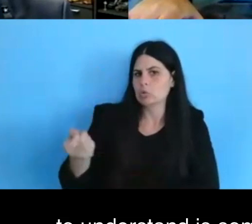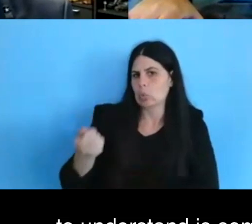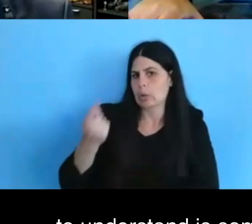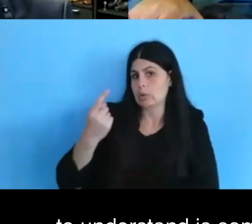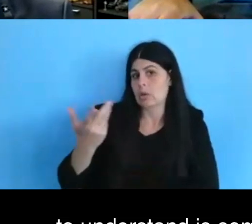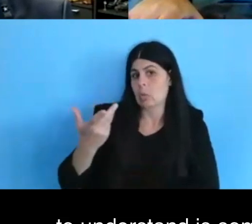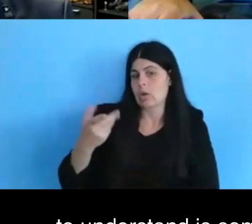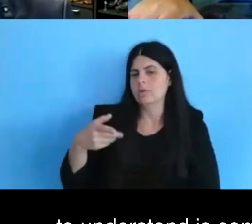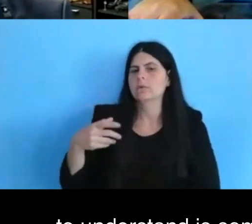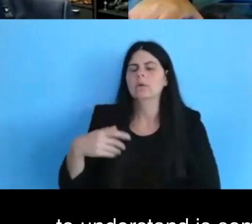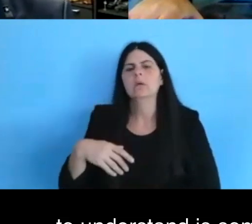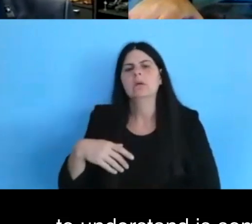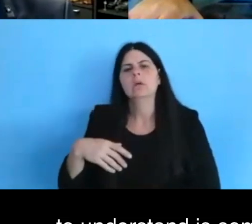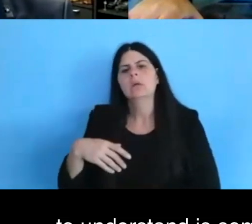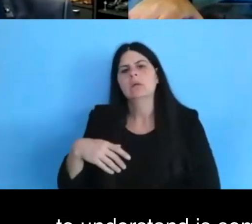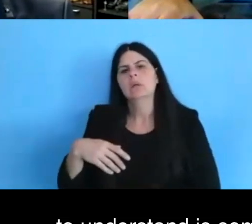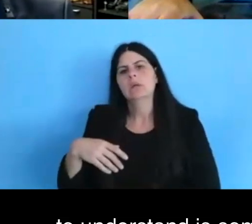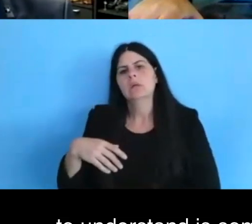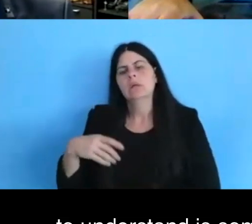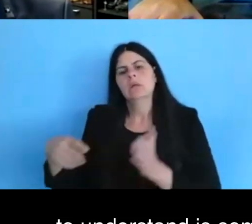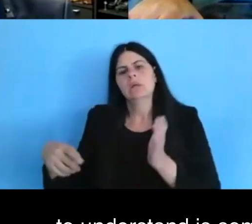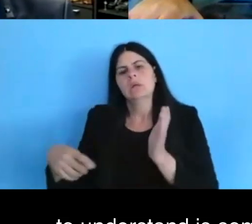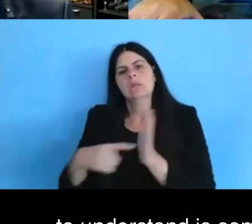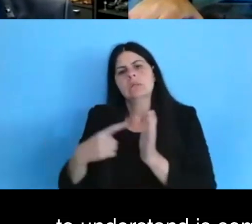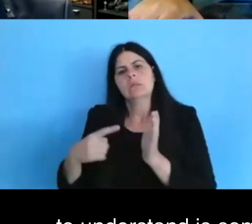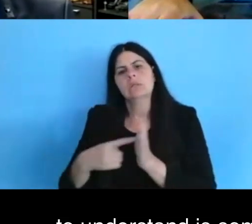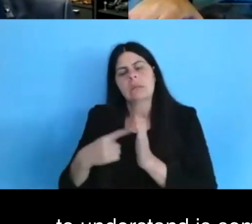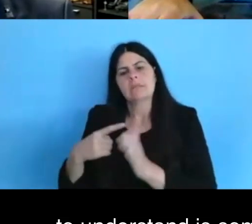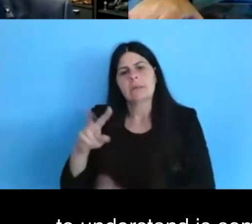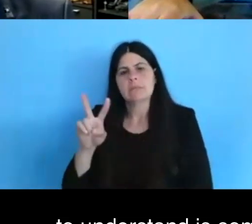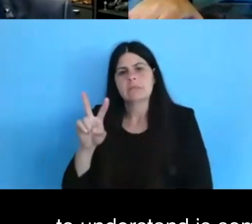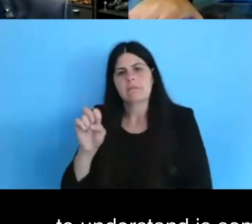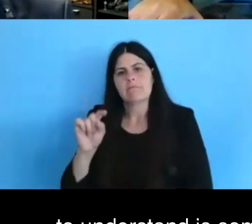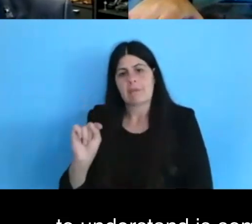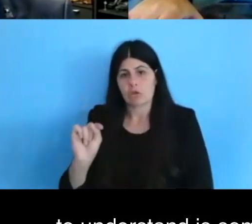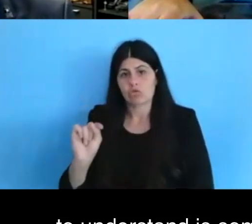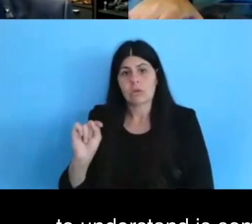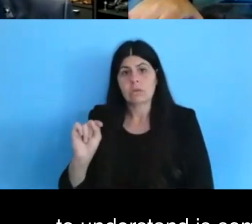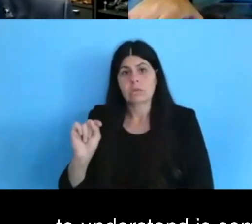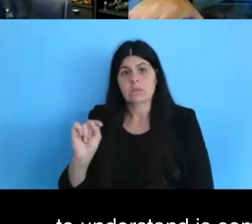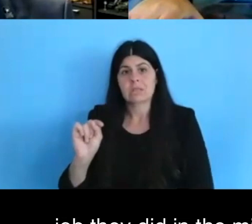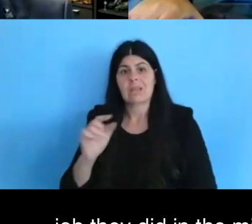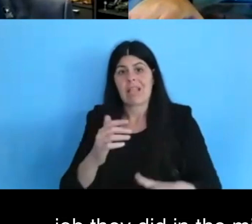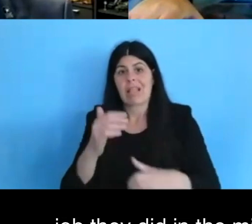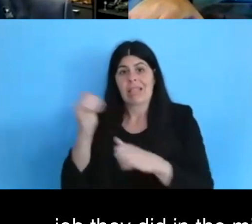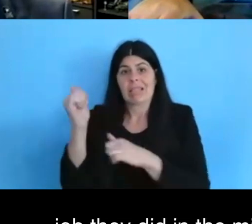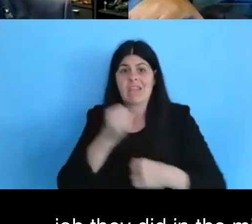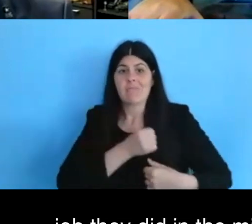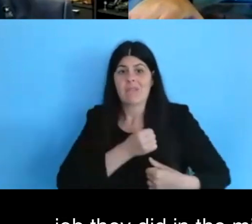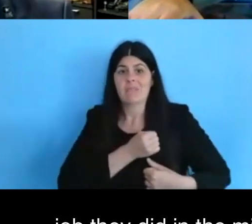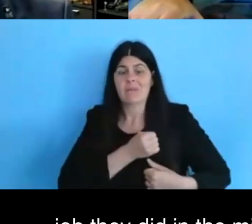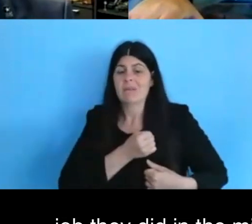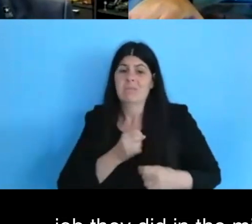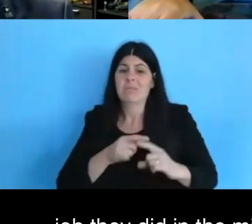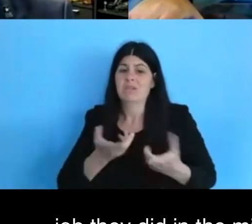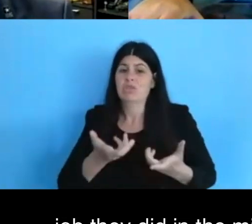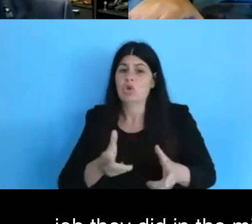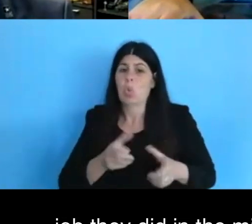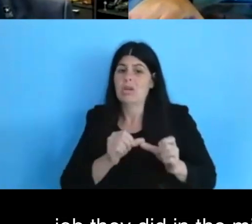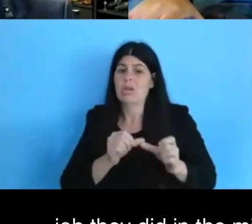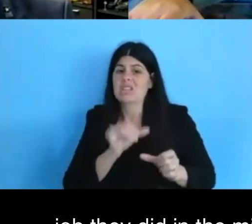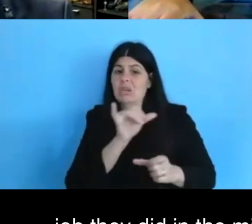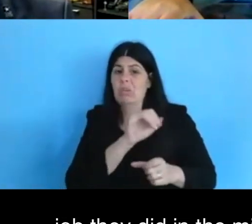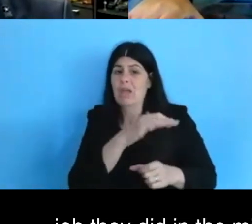is sometimes veterans leave the military and don't want to continue doing the job they did in the military. And